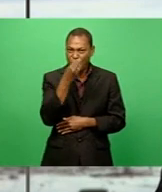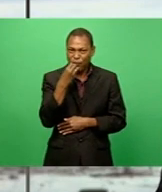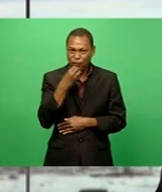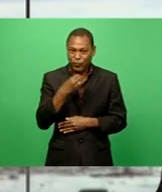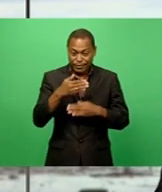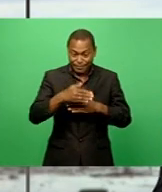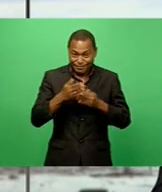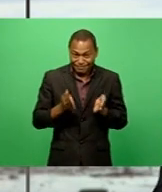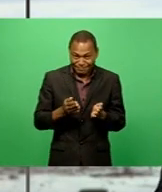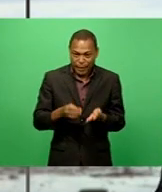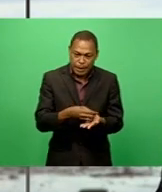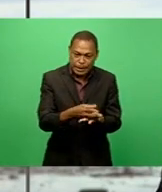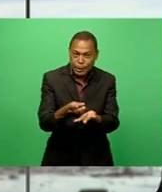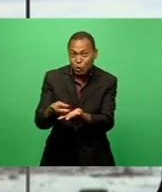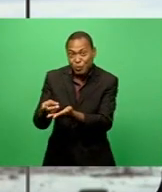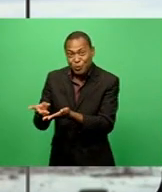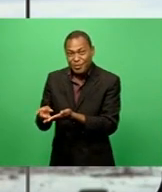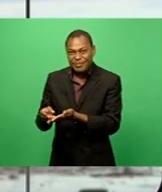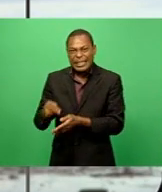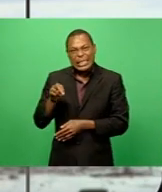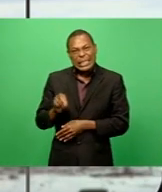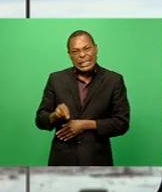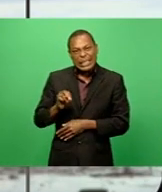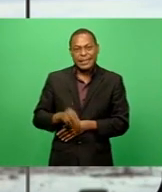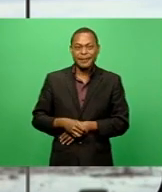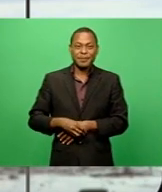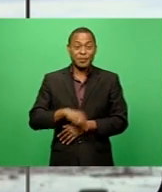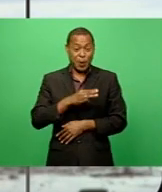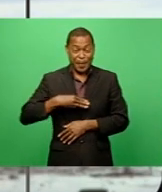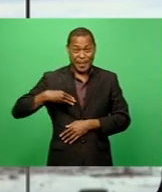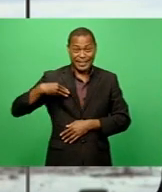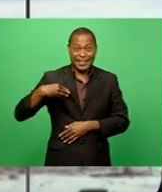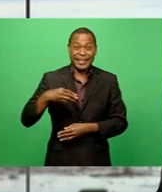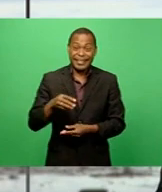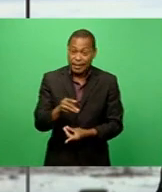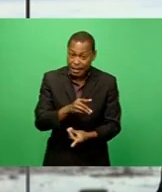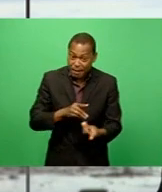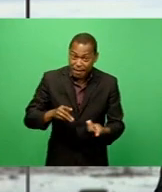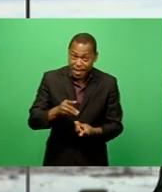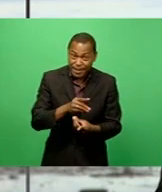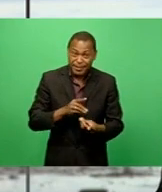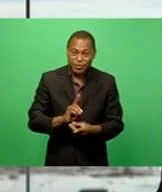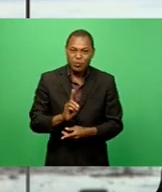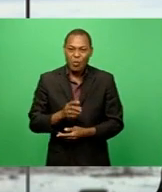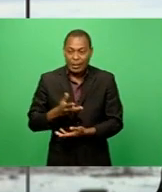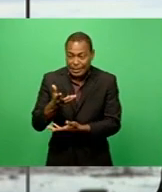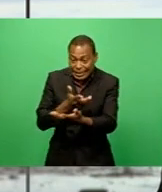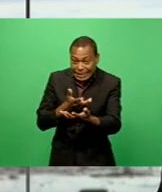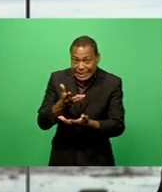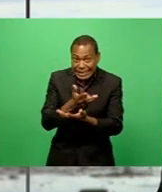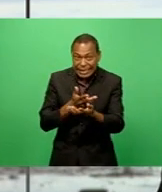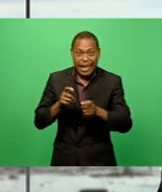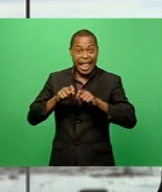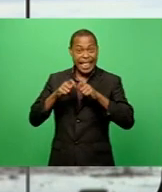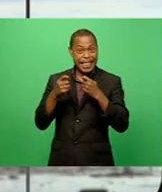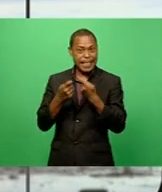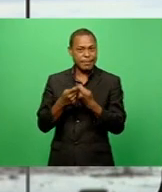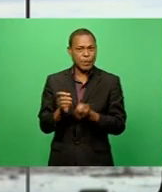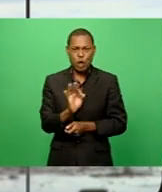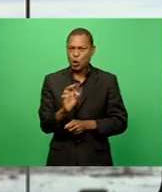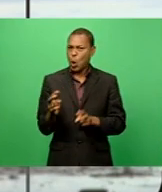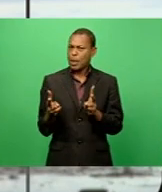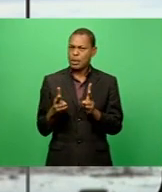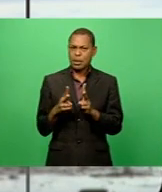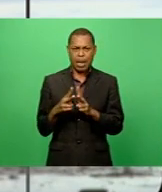in dire need. Minister for Defence Inia Seruiratu, while briefing relief assisting teams, highlighted the need for them not to double up